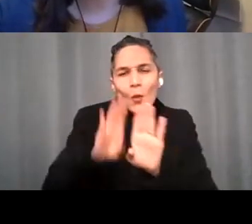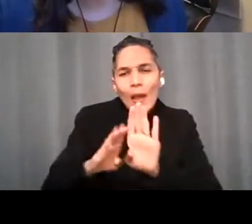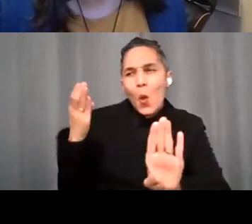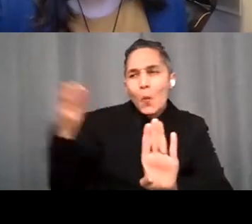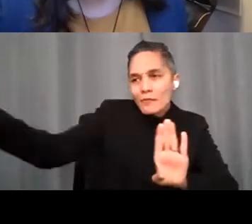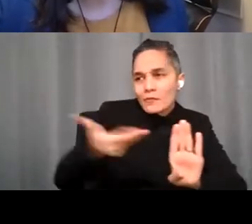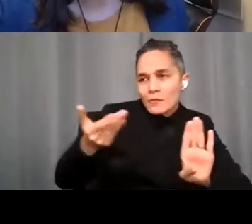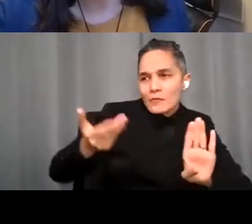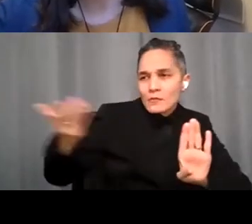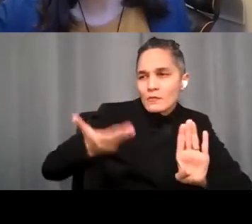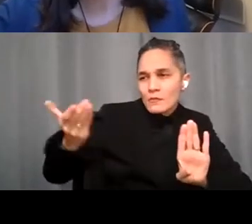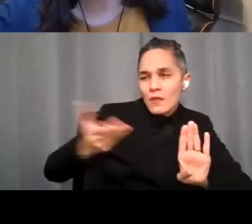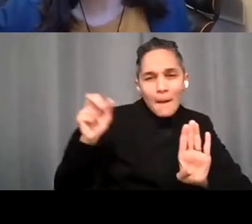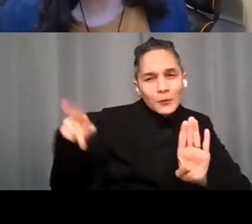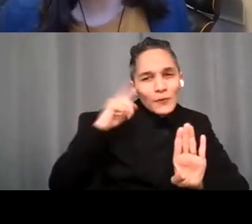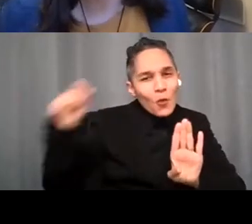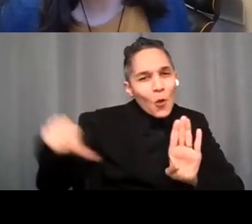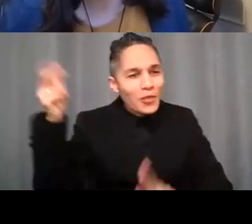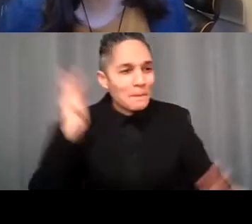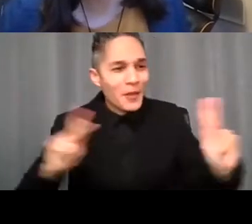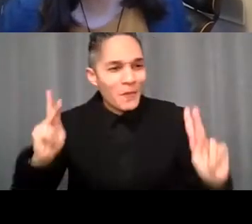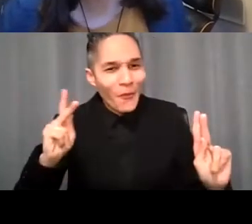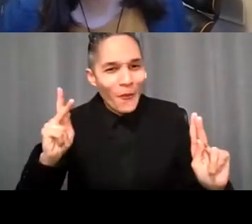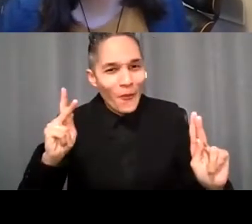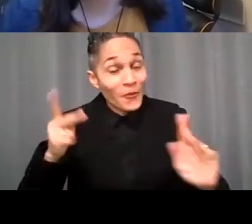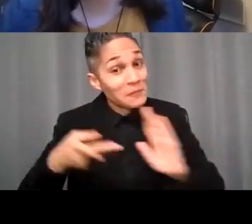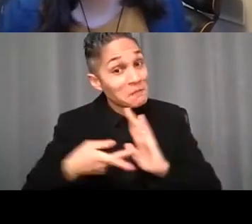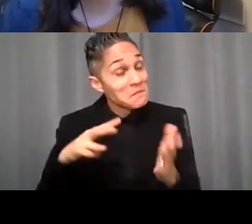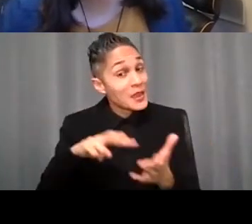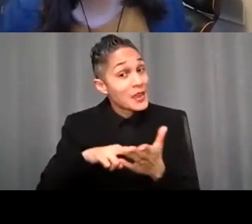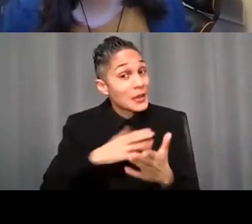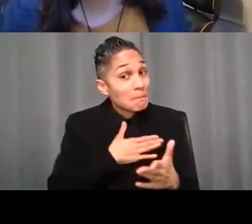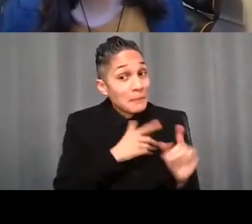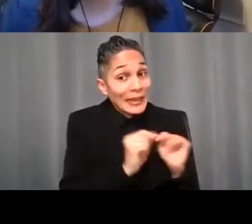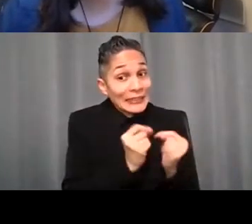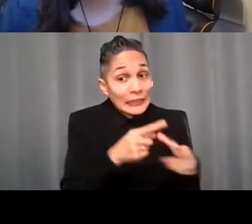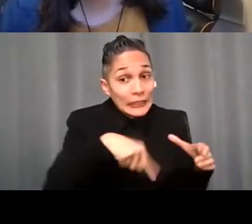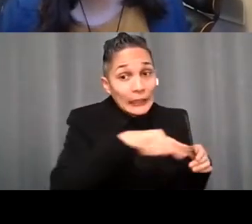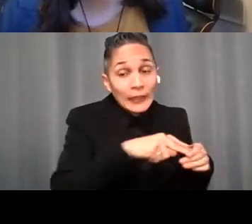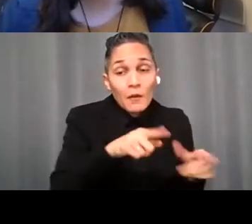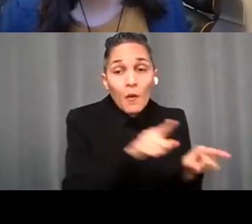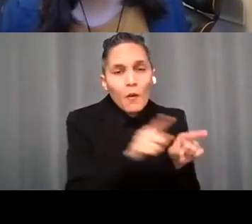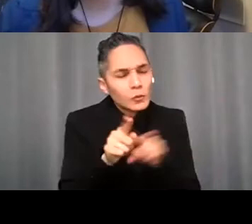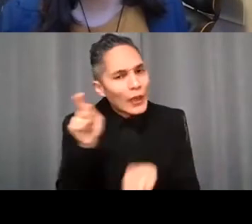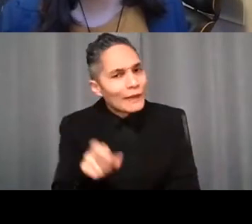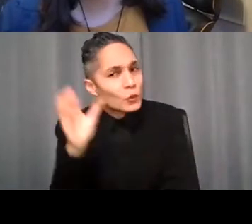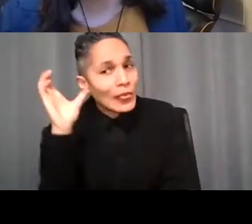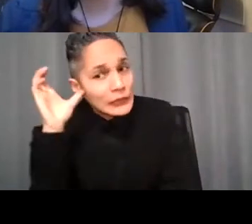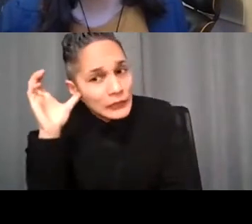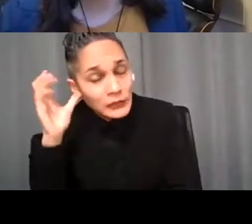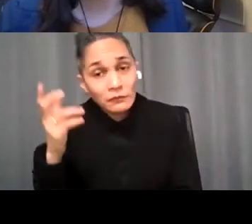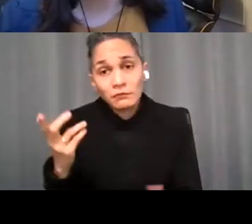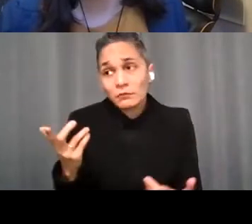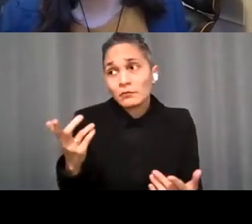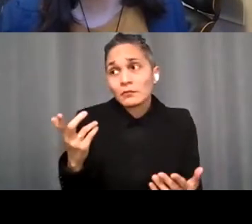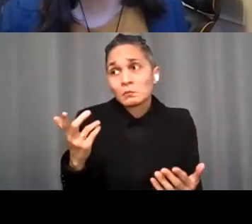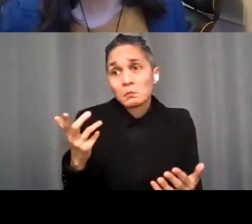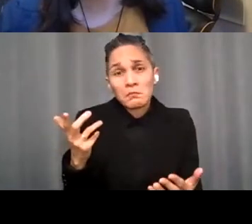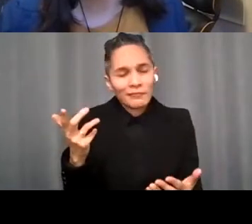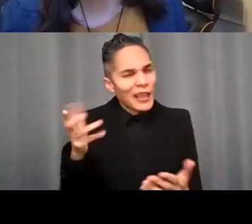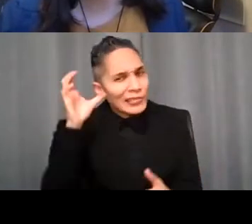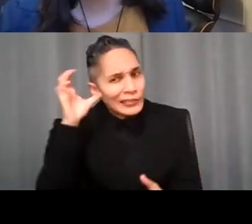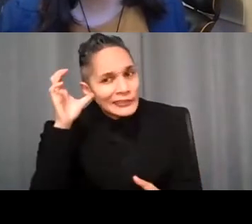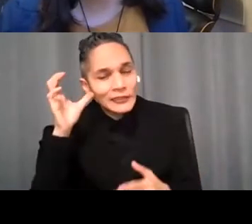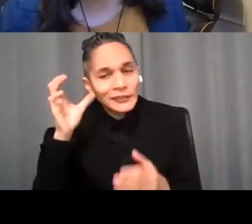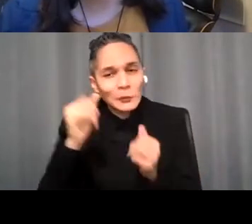to provide opportunities to others? And that means in my team and listening to maybe a little bit different of